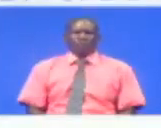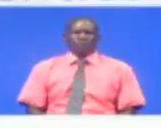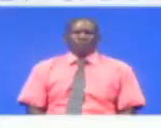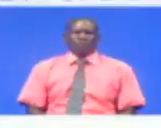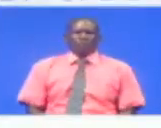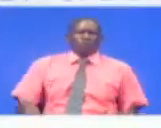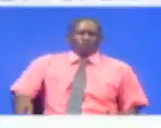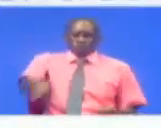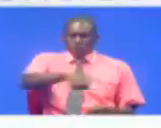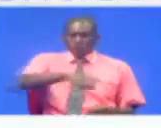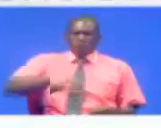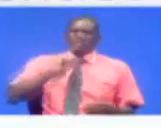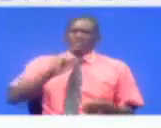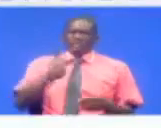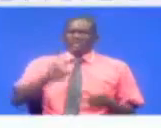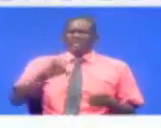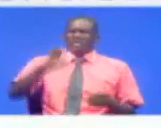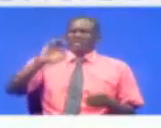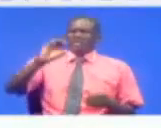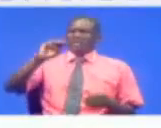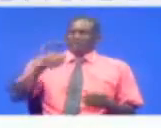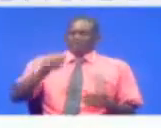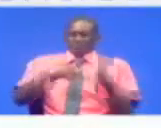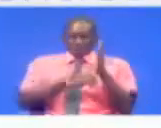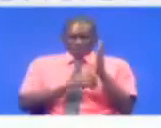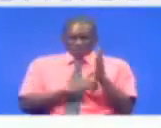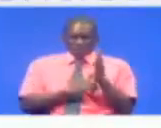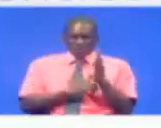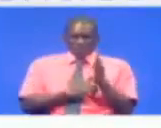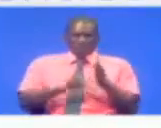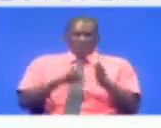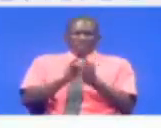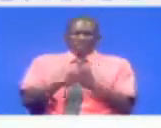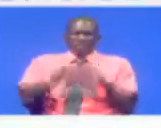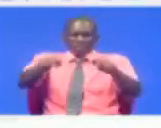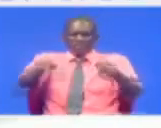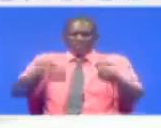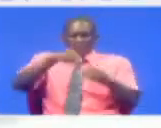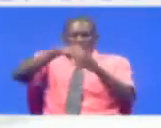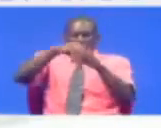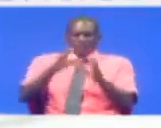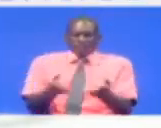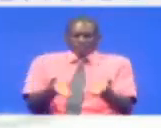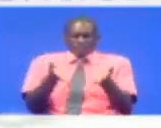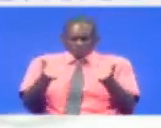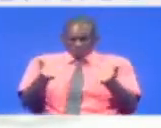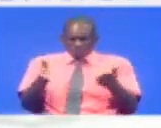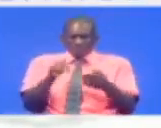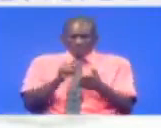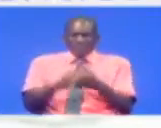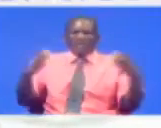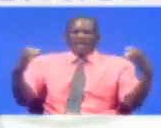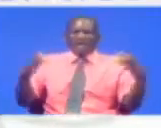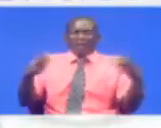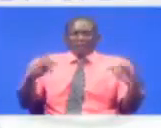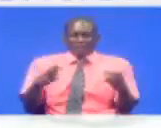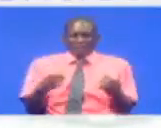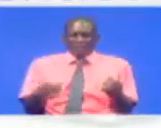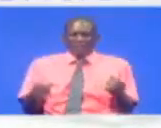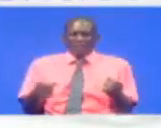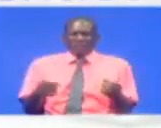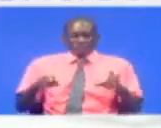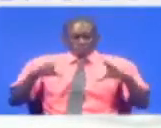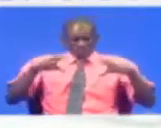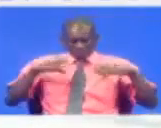We are seeing in the capital markets, for instance, the demand by investors today that companies